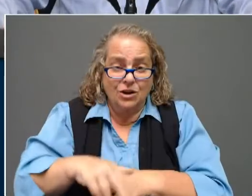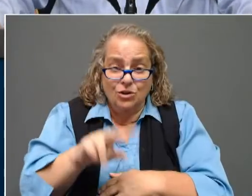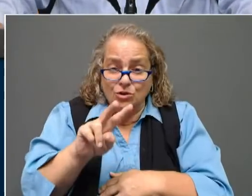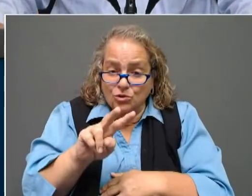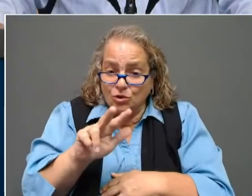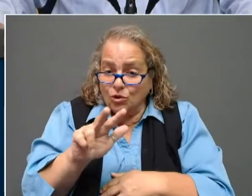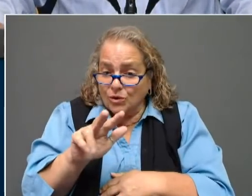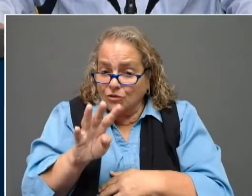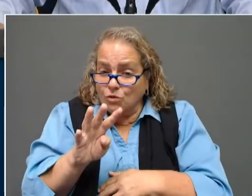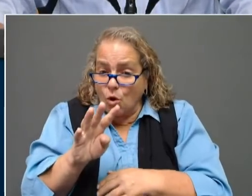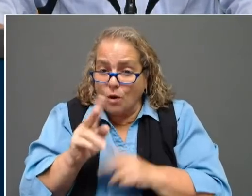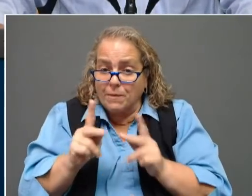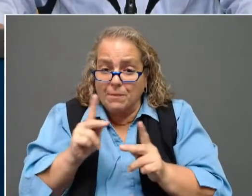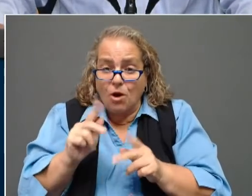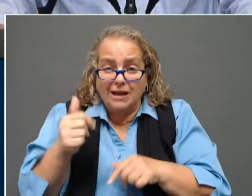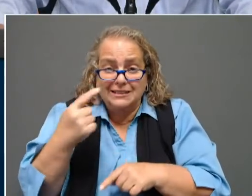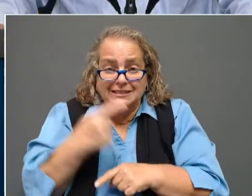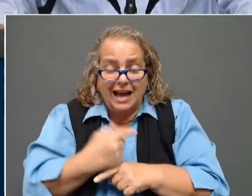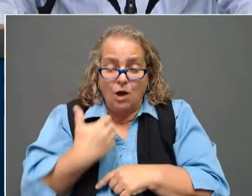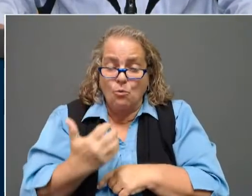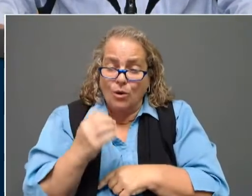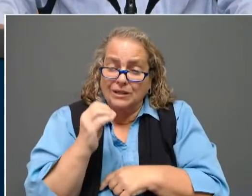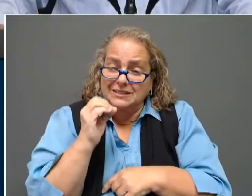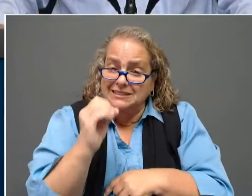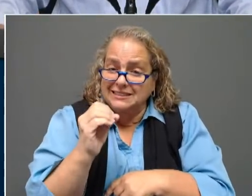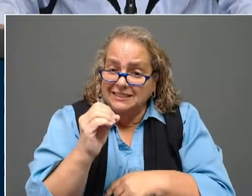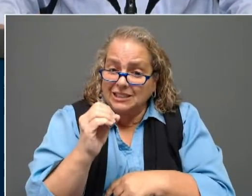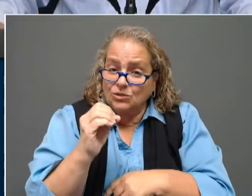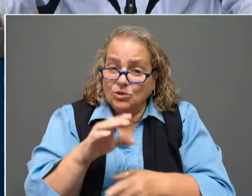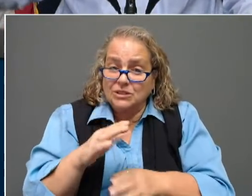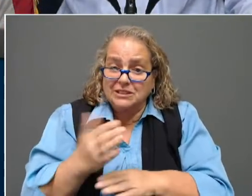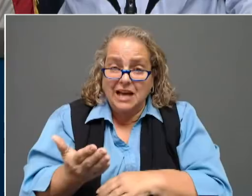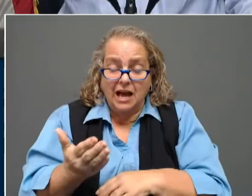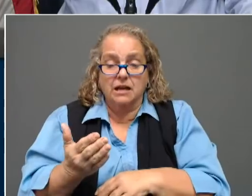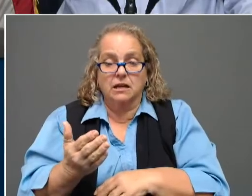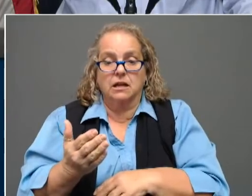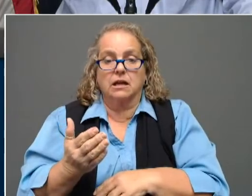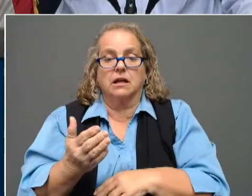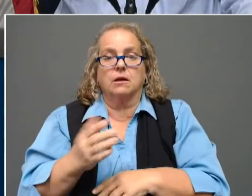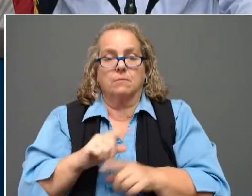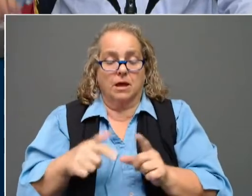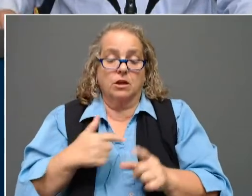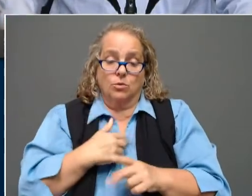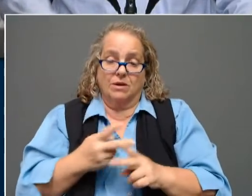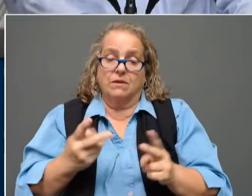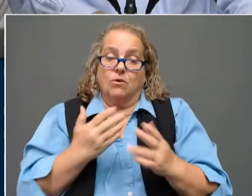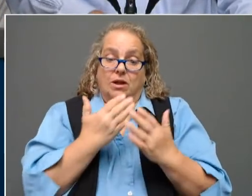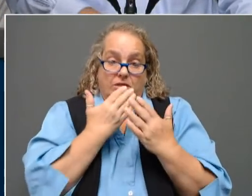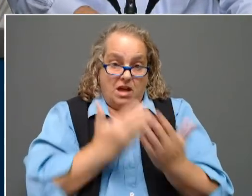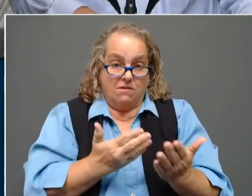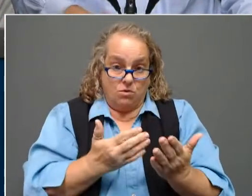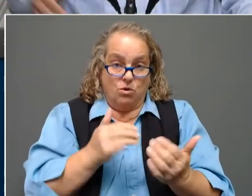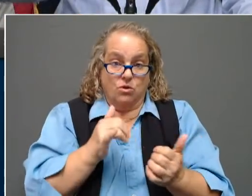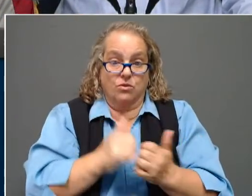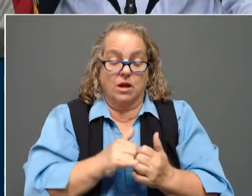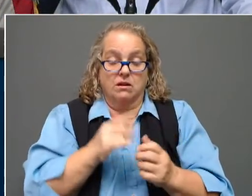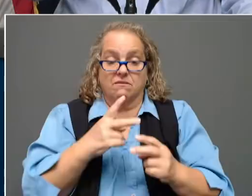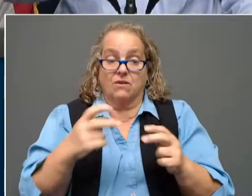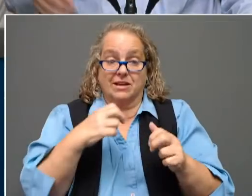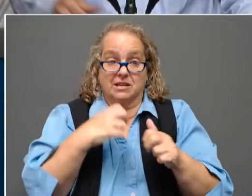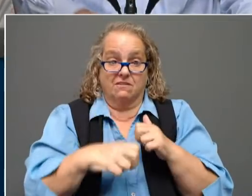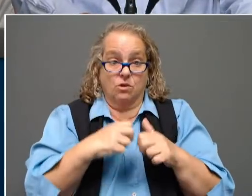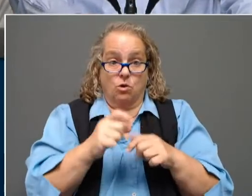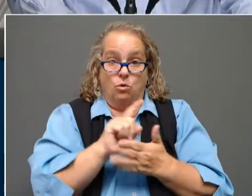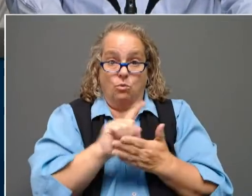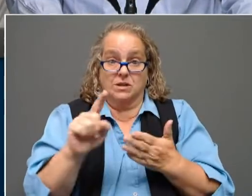get to 0. But grateful that they had gone from those very difficult weeks and months down